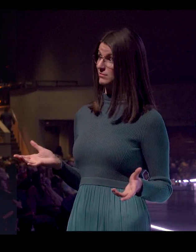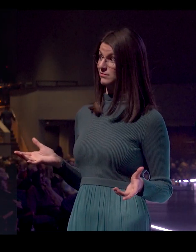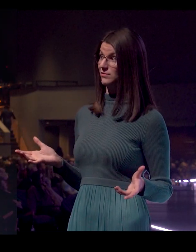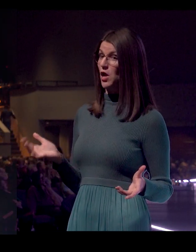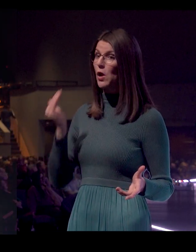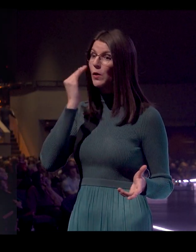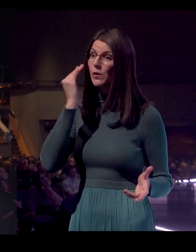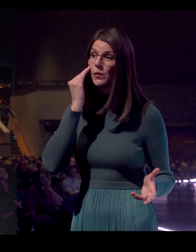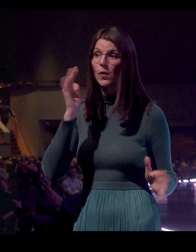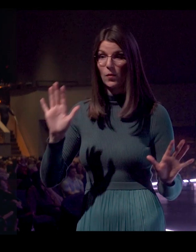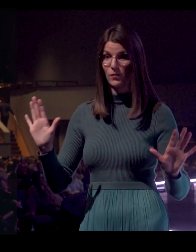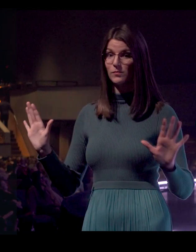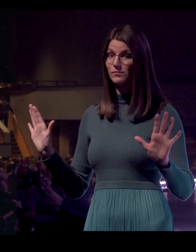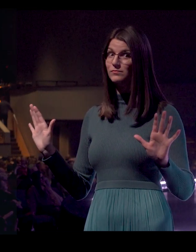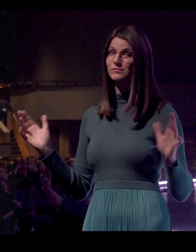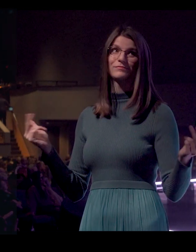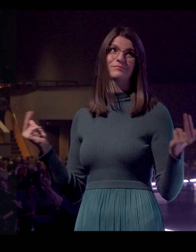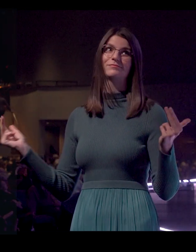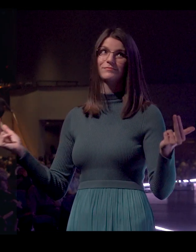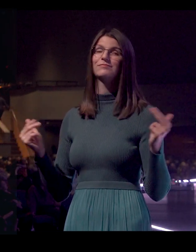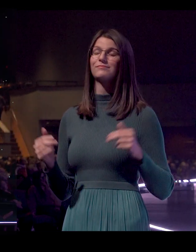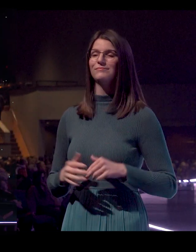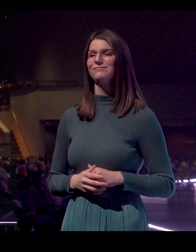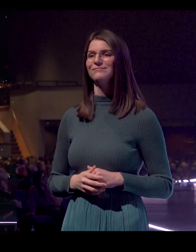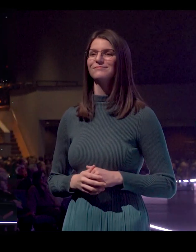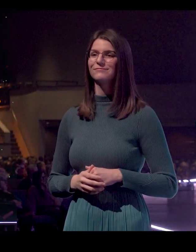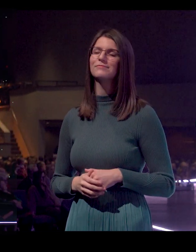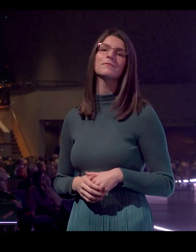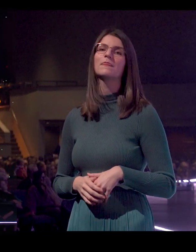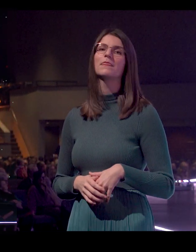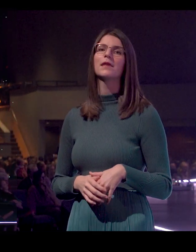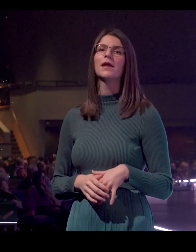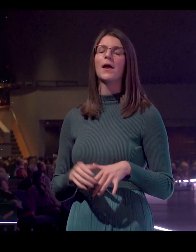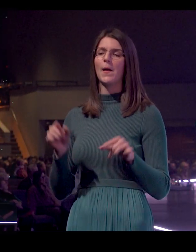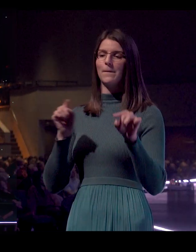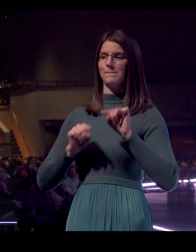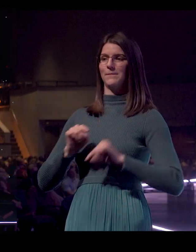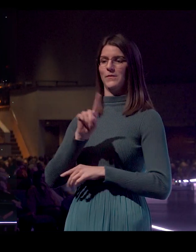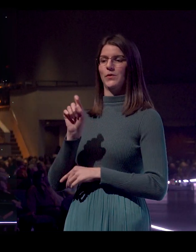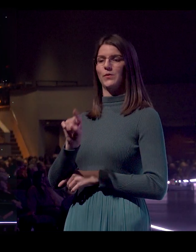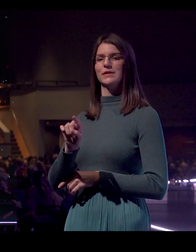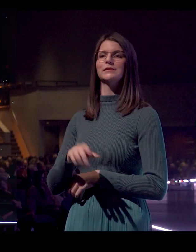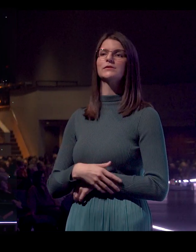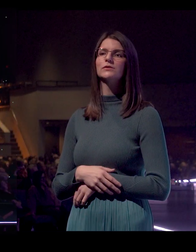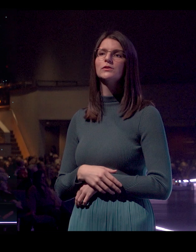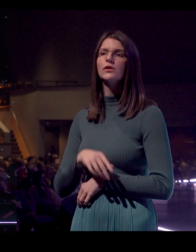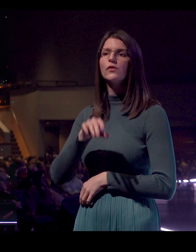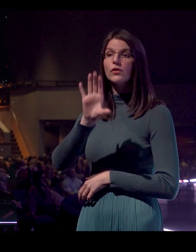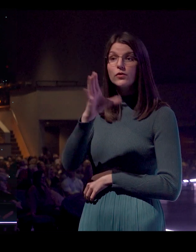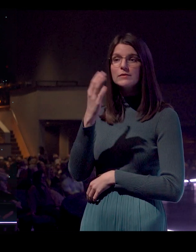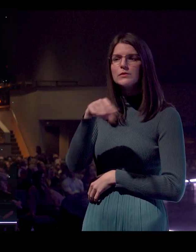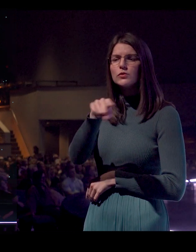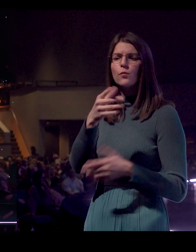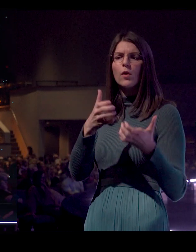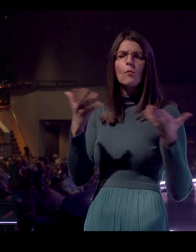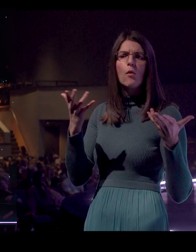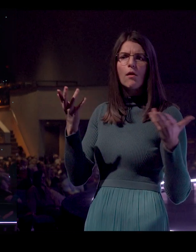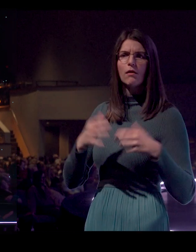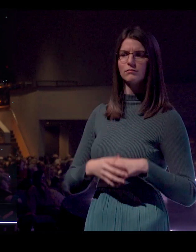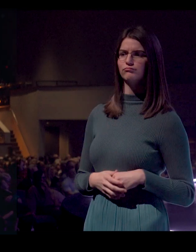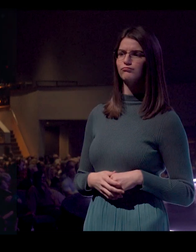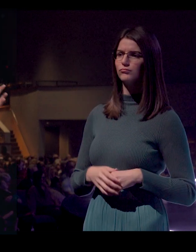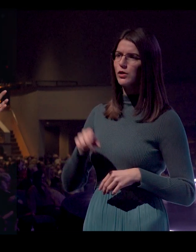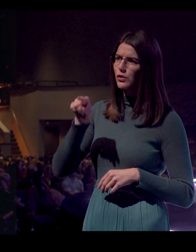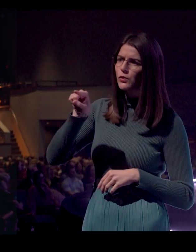Let me come back to the question. What do you want for Christmas? What do you want? Now, this is a question that dominates our